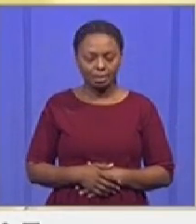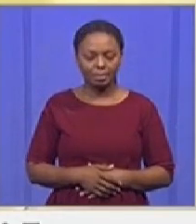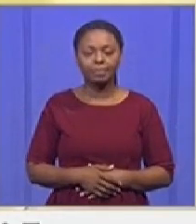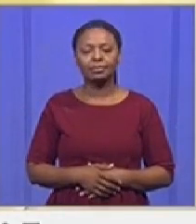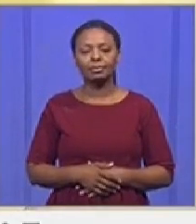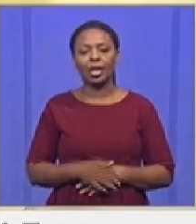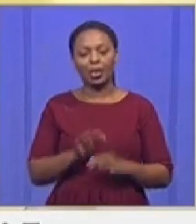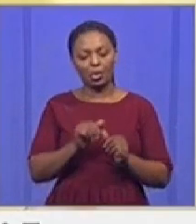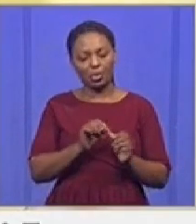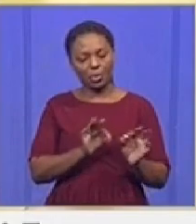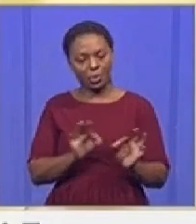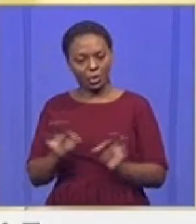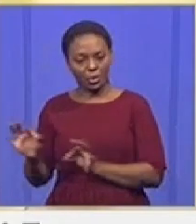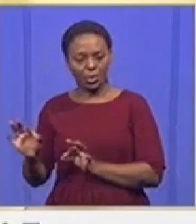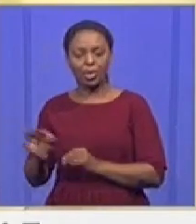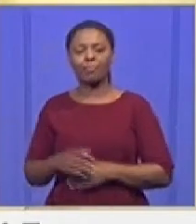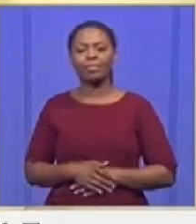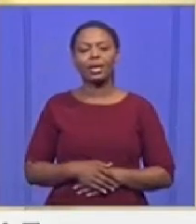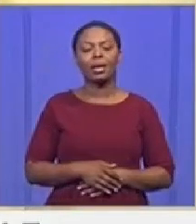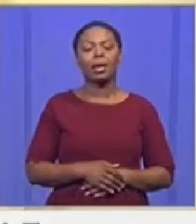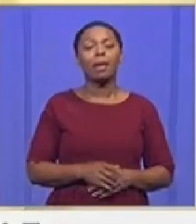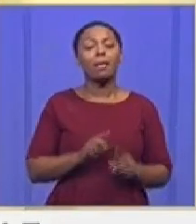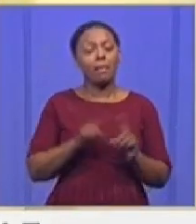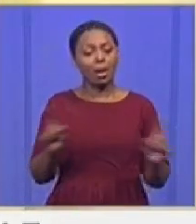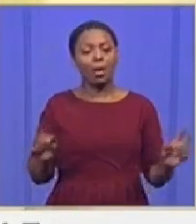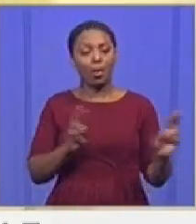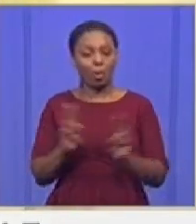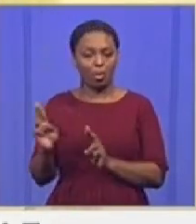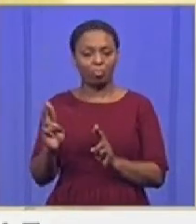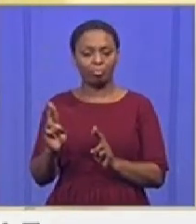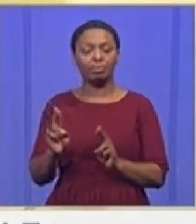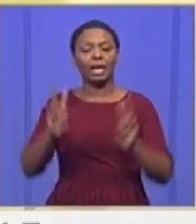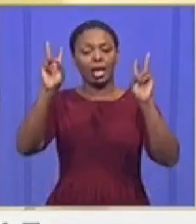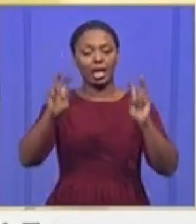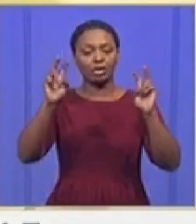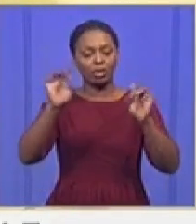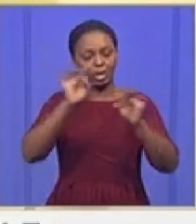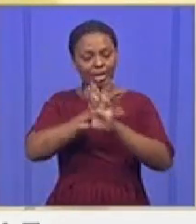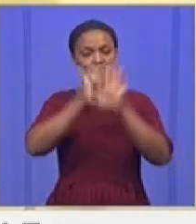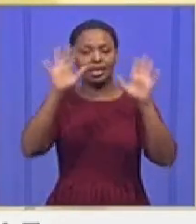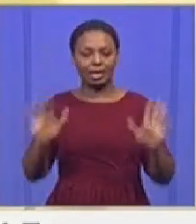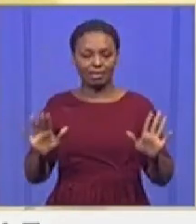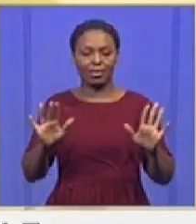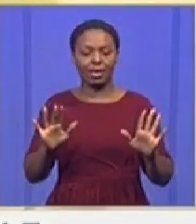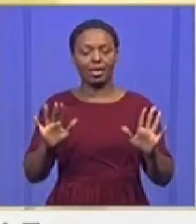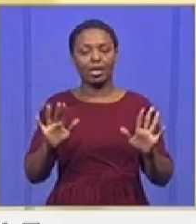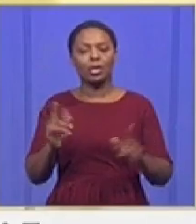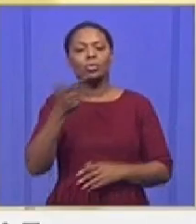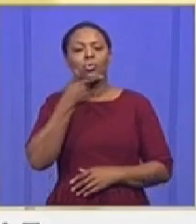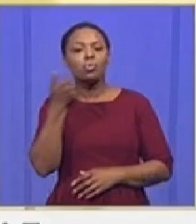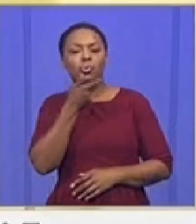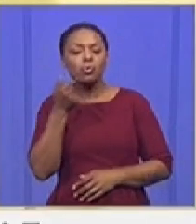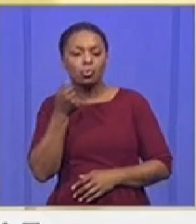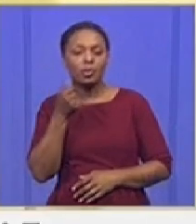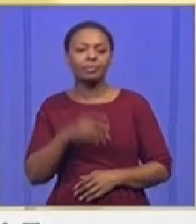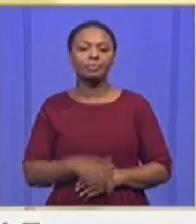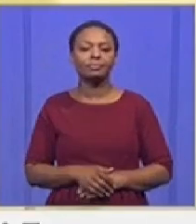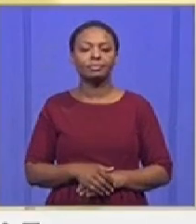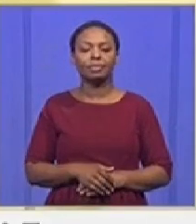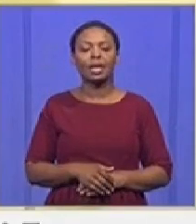to the delay. We are hoping that those issues will be clarified fairly soon, and we